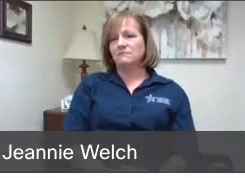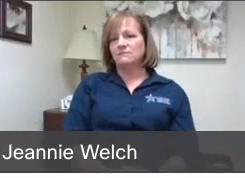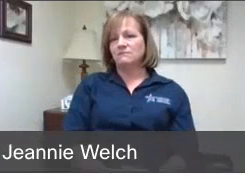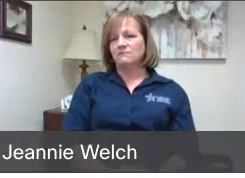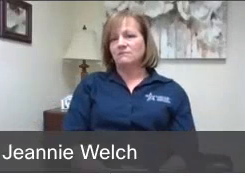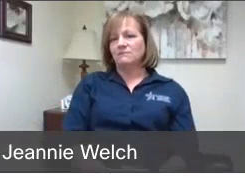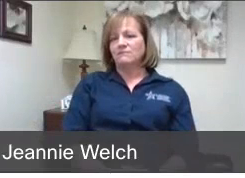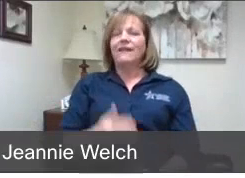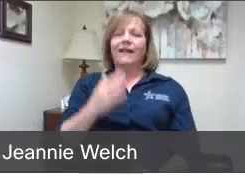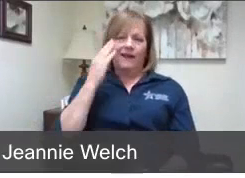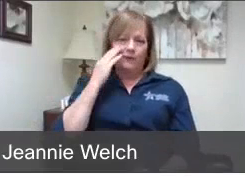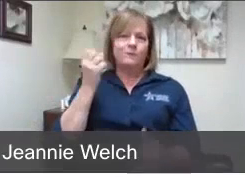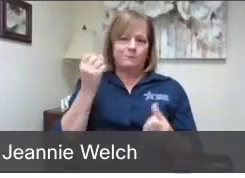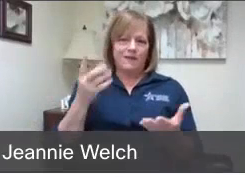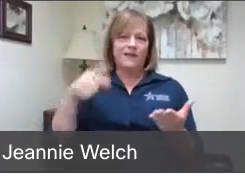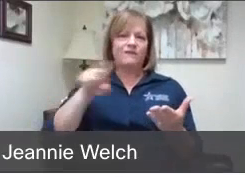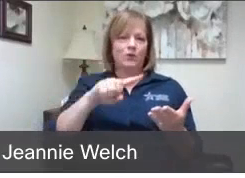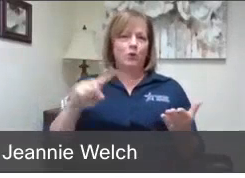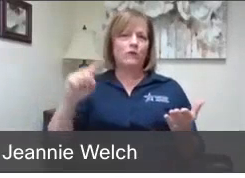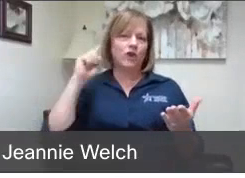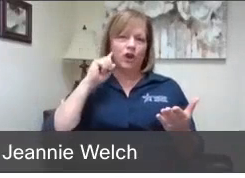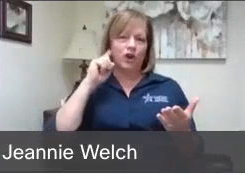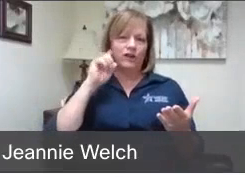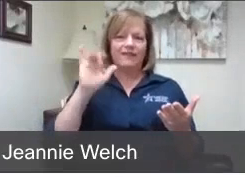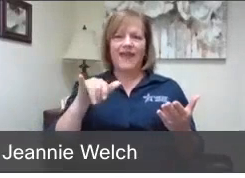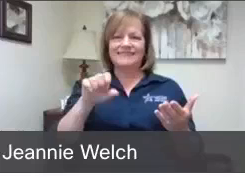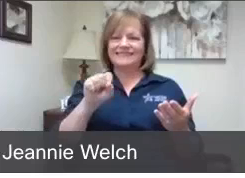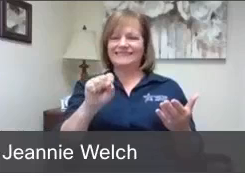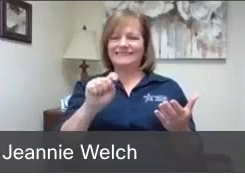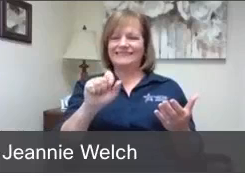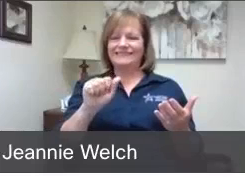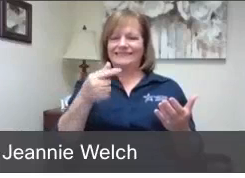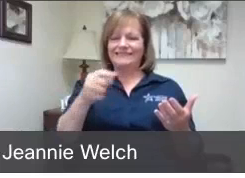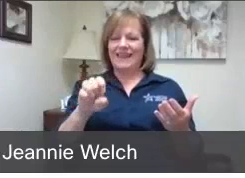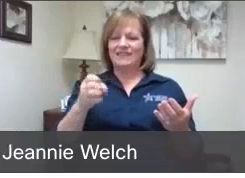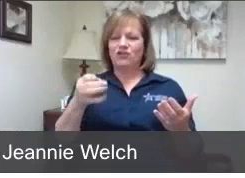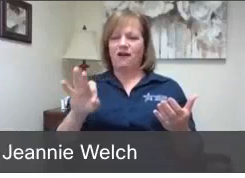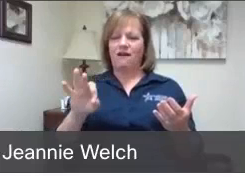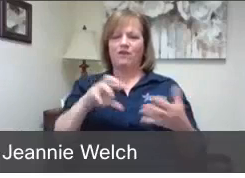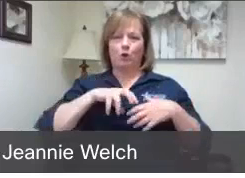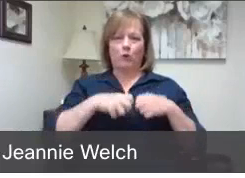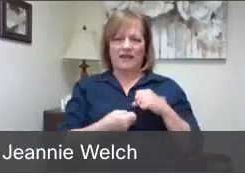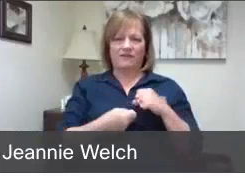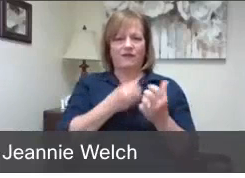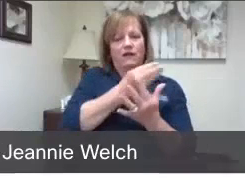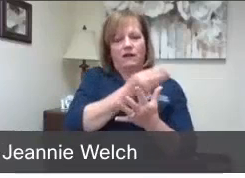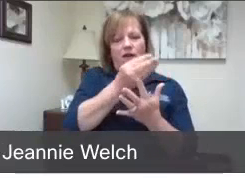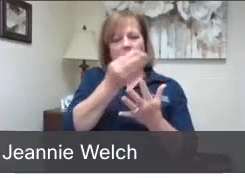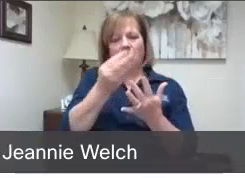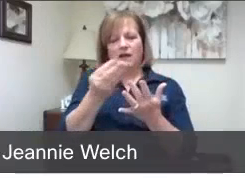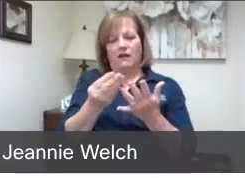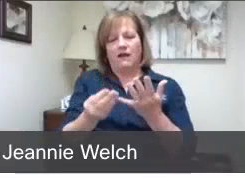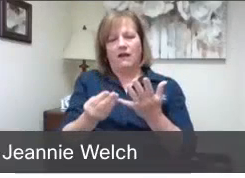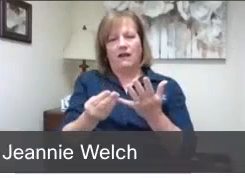So I know a lot of people have heard about the stages of grief, but I just kind of want to talk a little bit